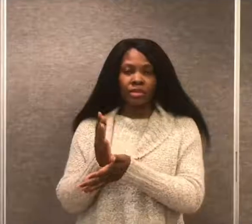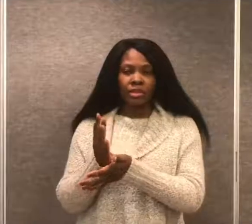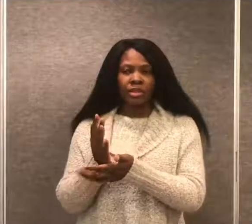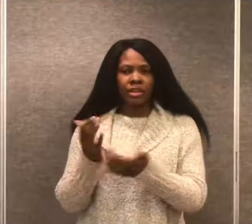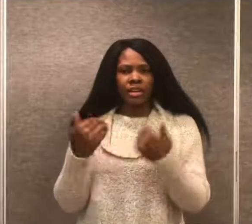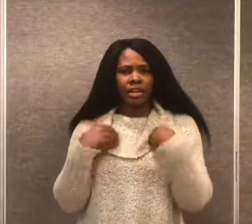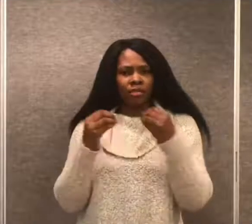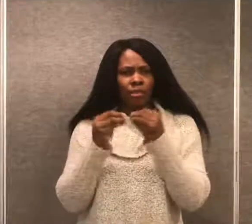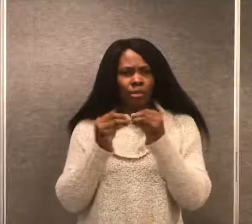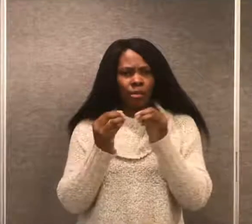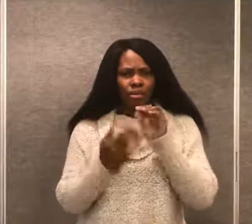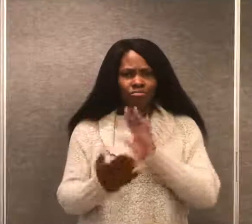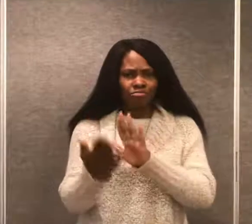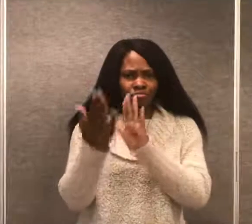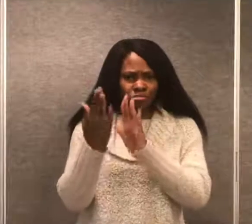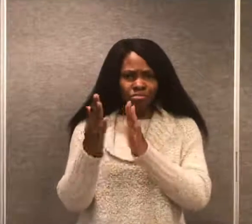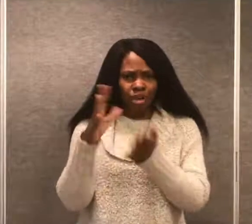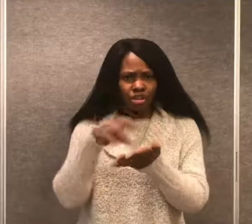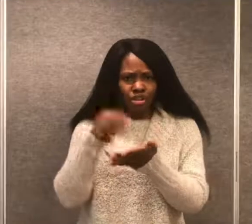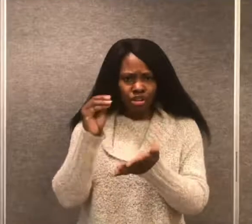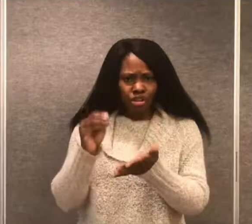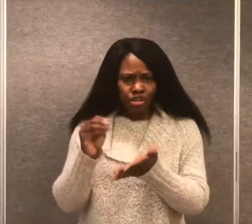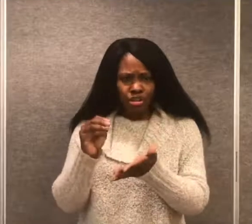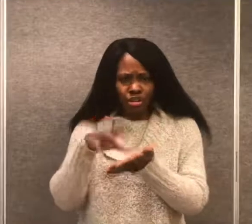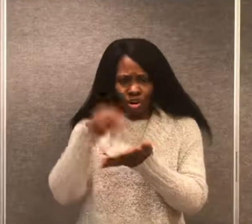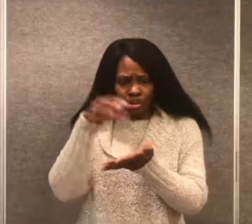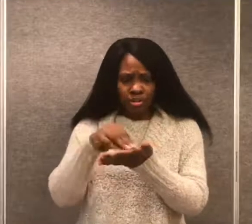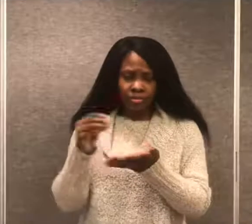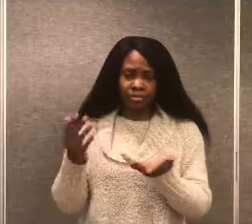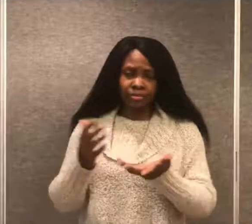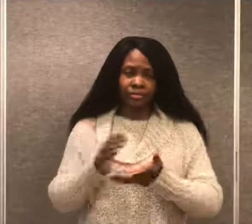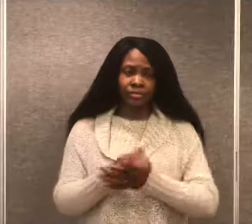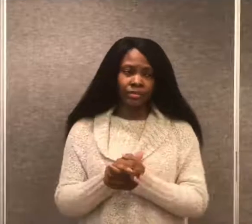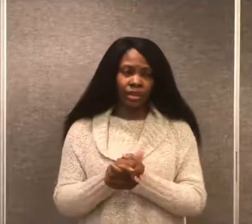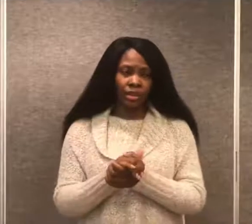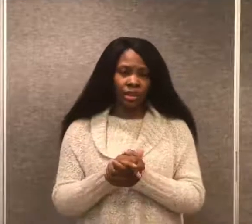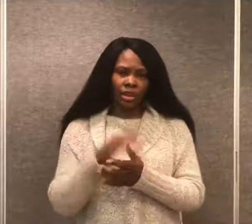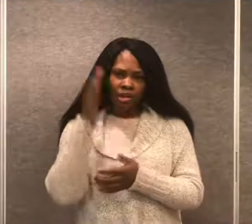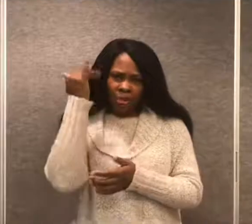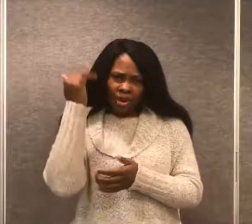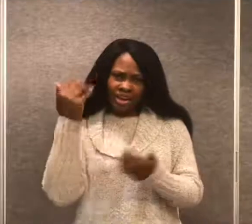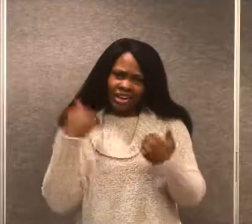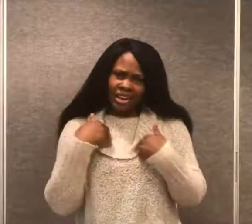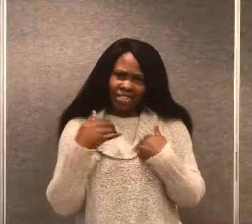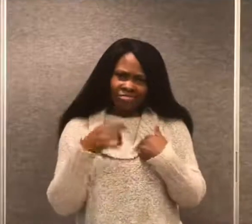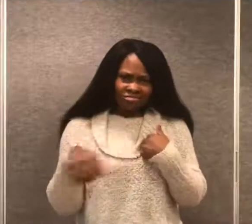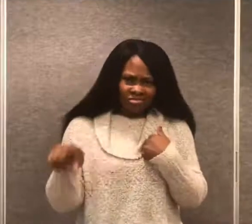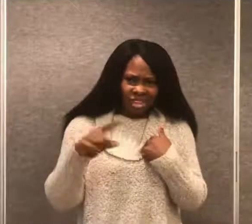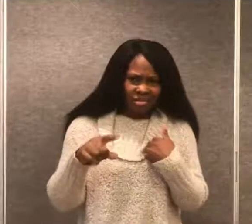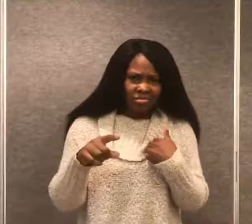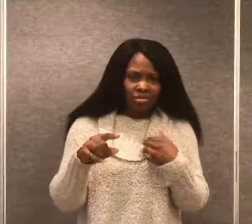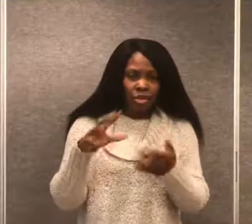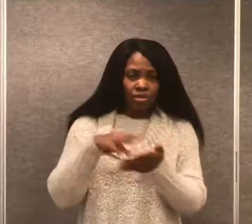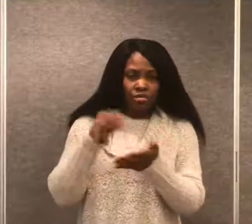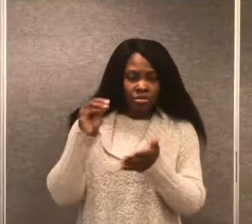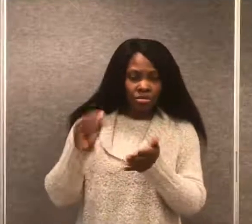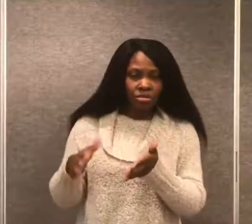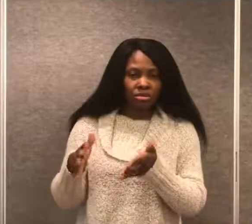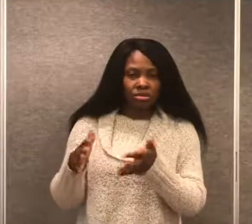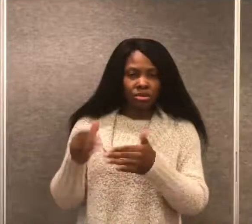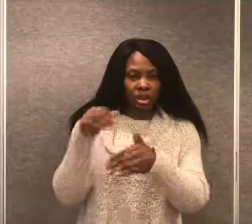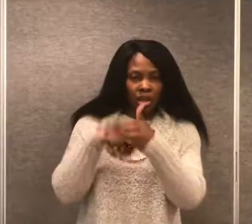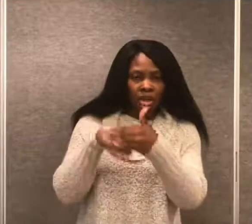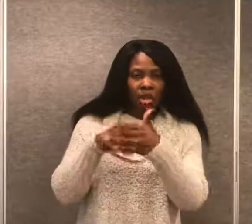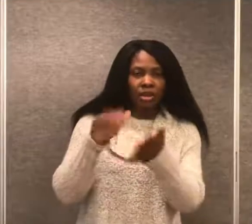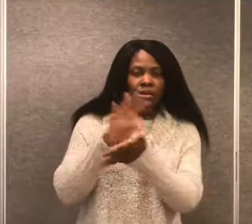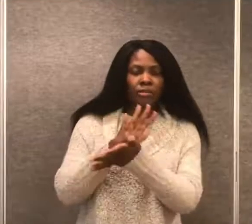2 days to 4 days. Tell us why you have the particular group of students, which you just really talked about, but I know parents